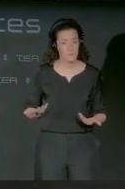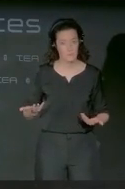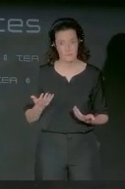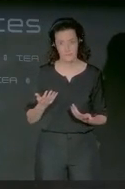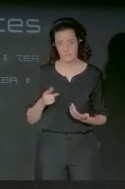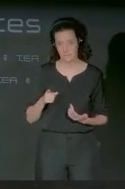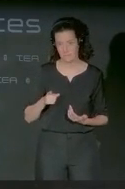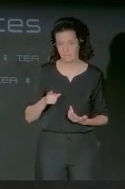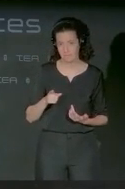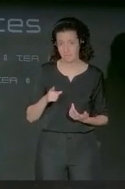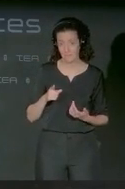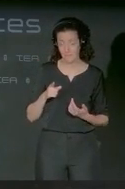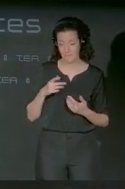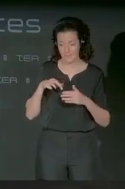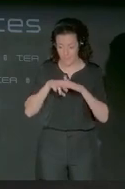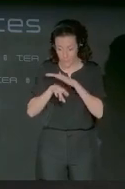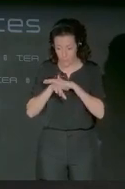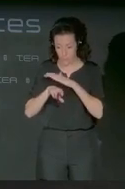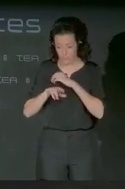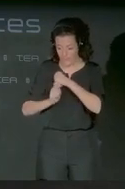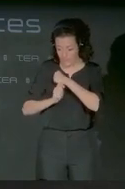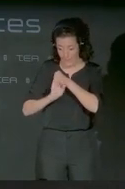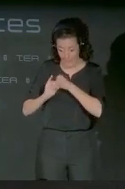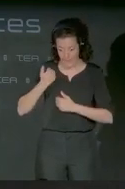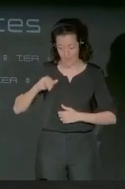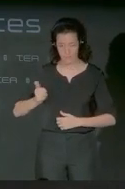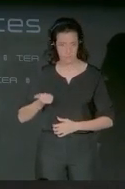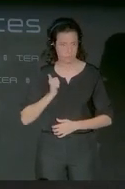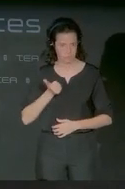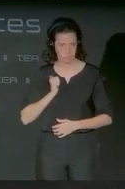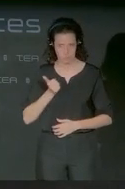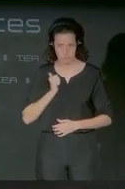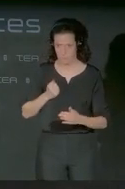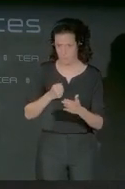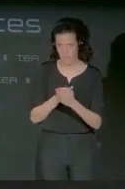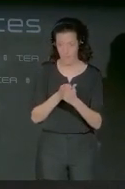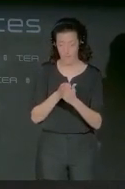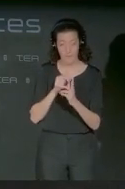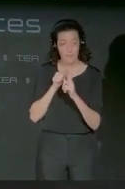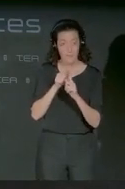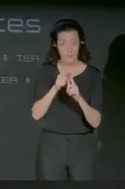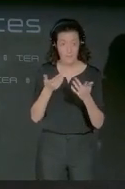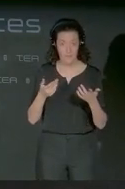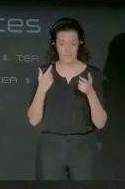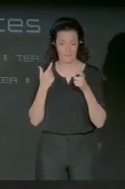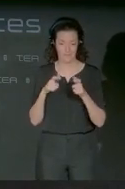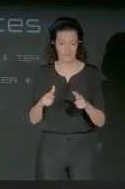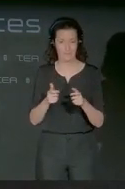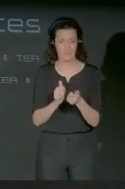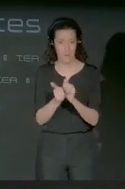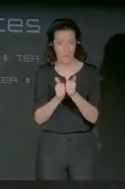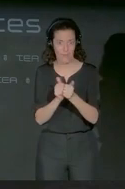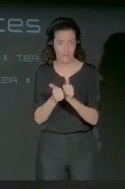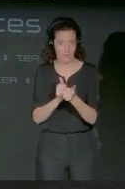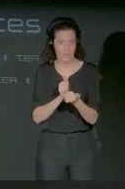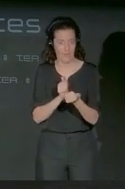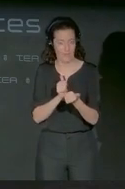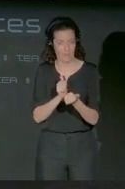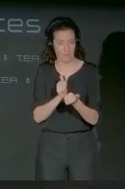industry, the industry itself, engages as much as possible with the opportunities that are there.